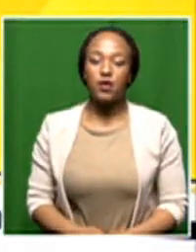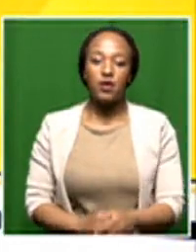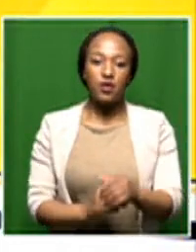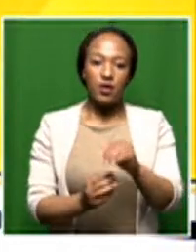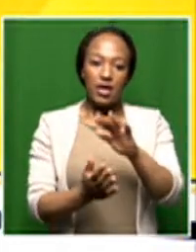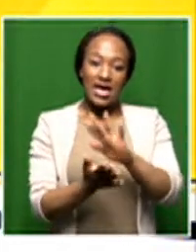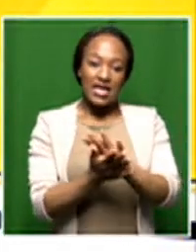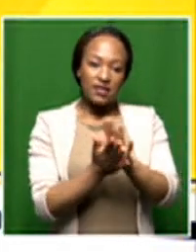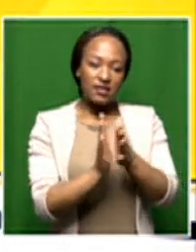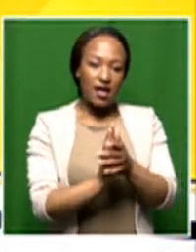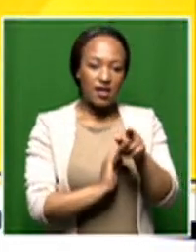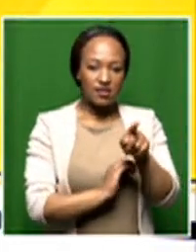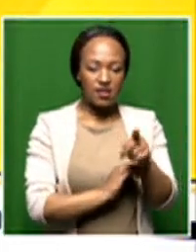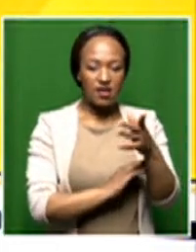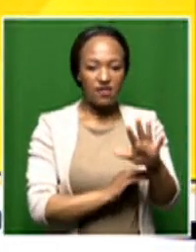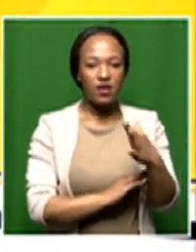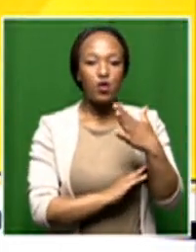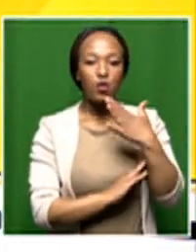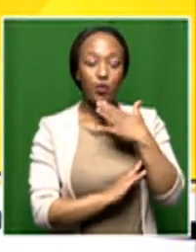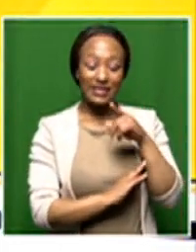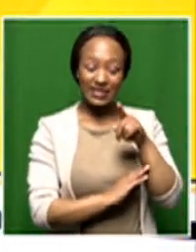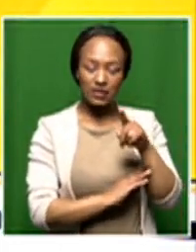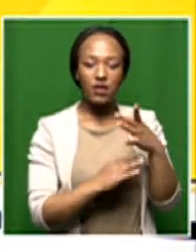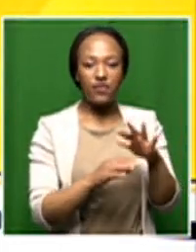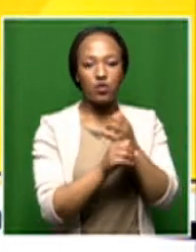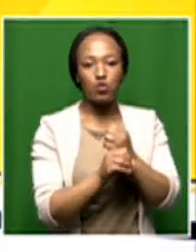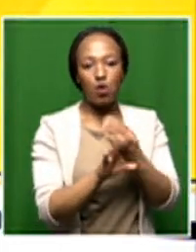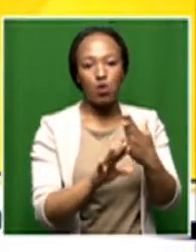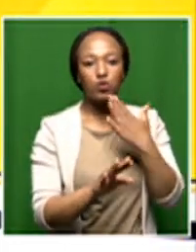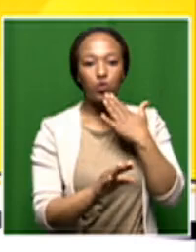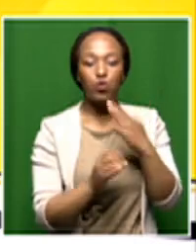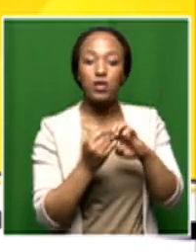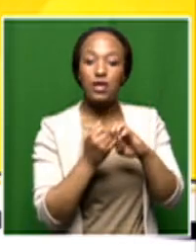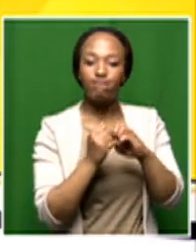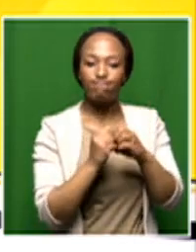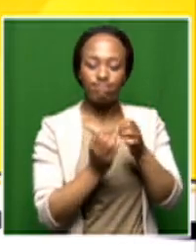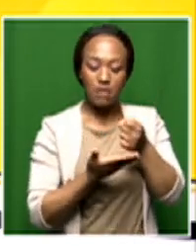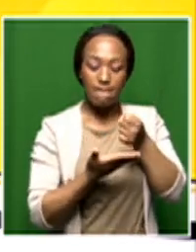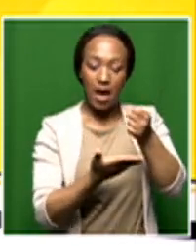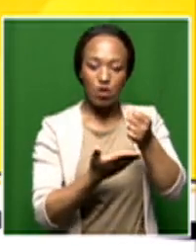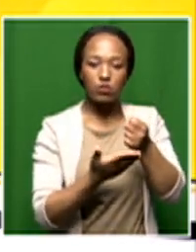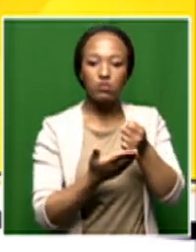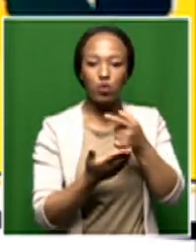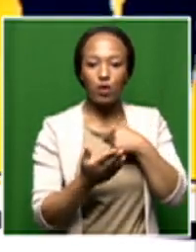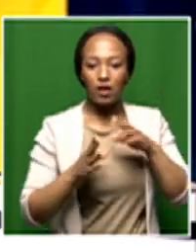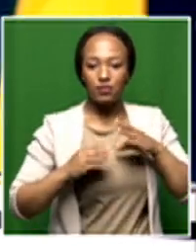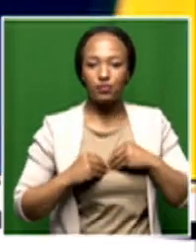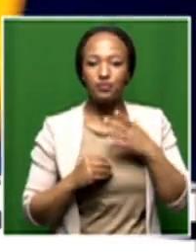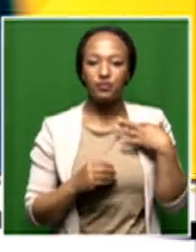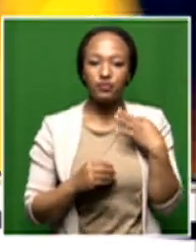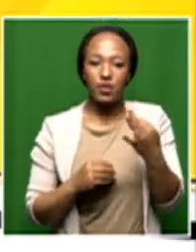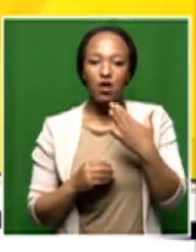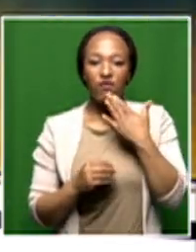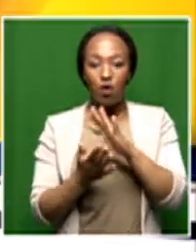Now, the South African Social Security Agency, or SASSA, has launched a pilot project that allows people to apply for certain social